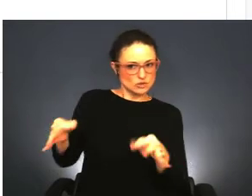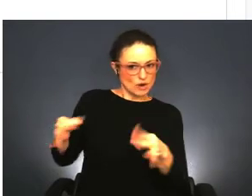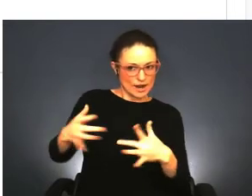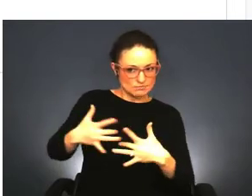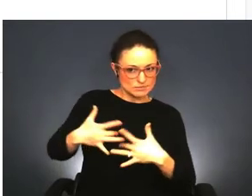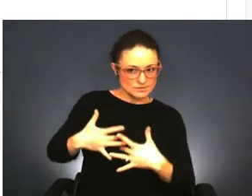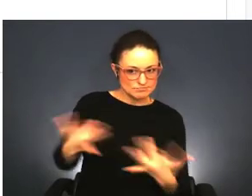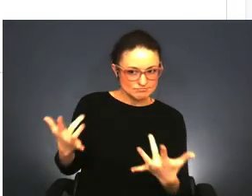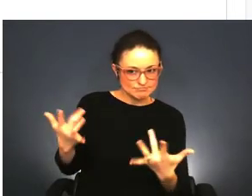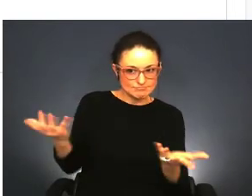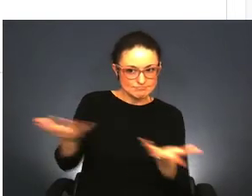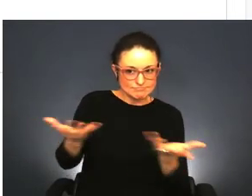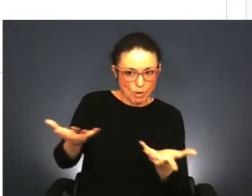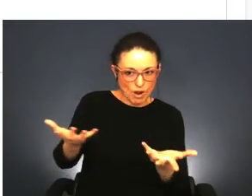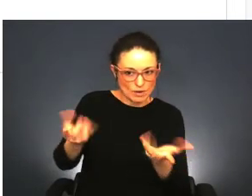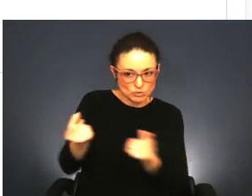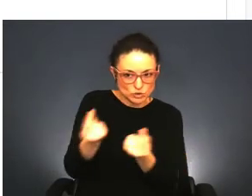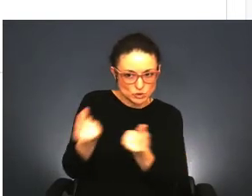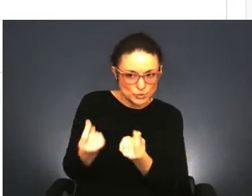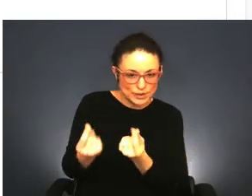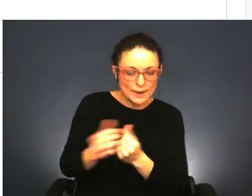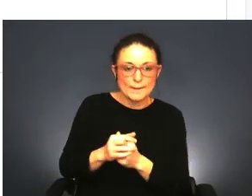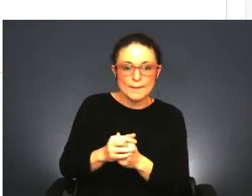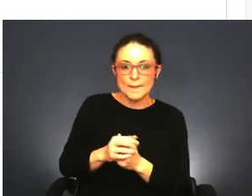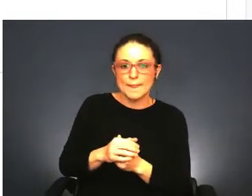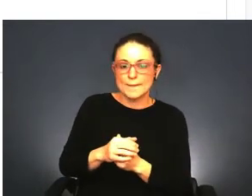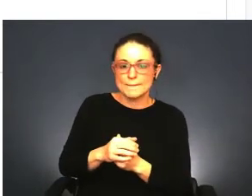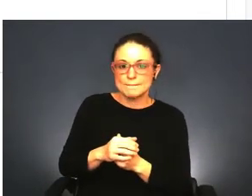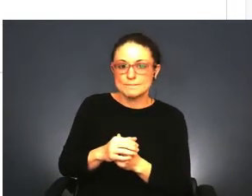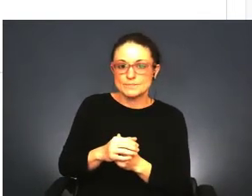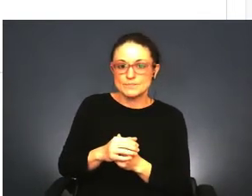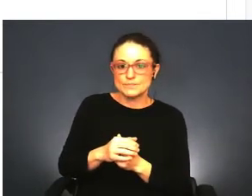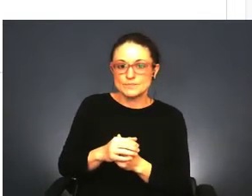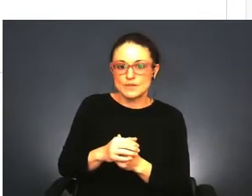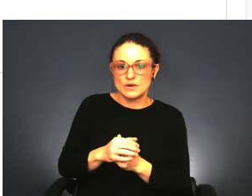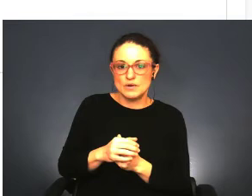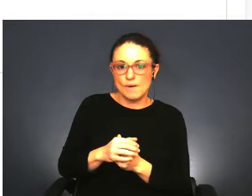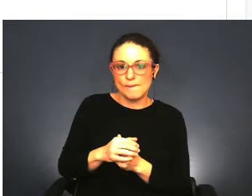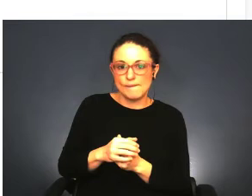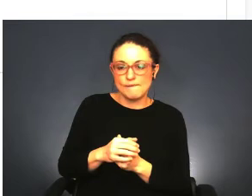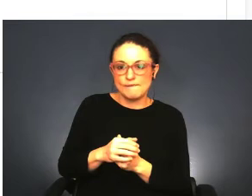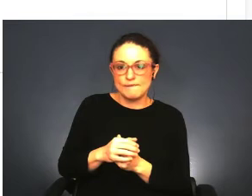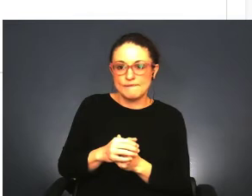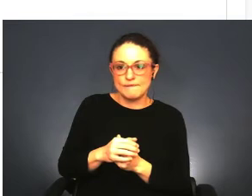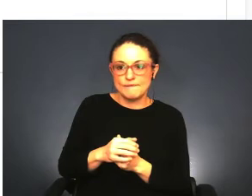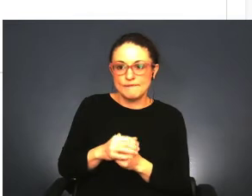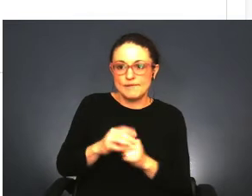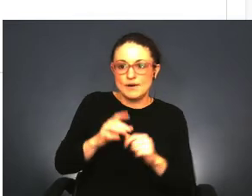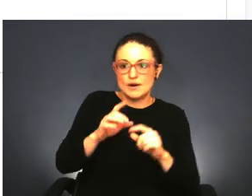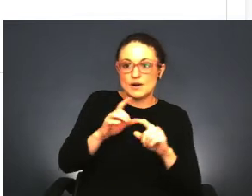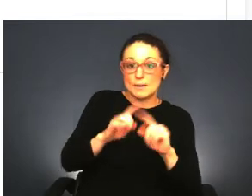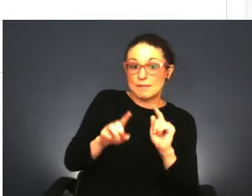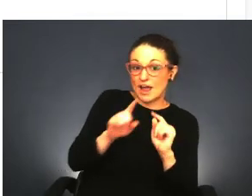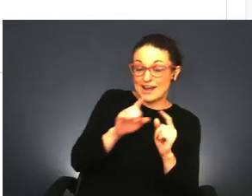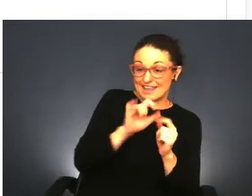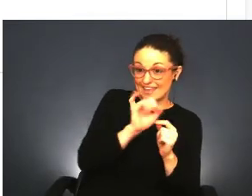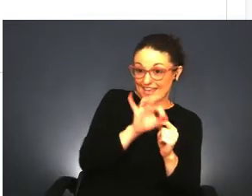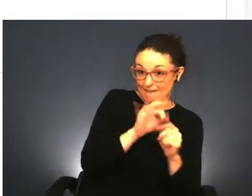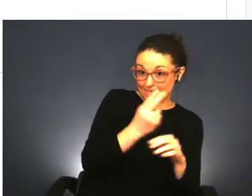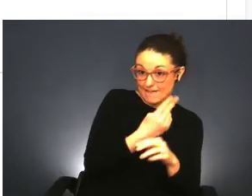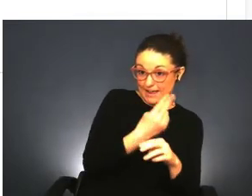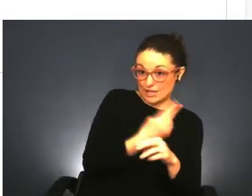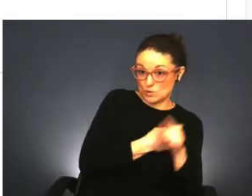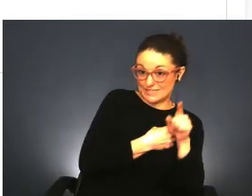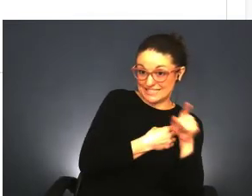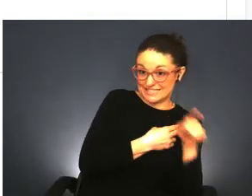here. If I were to take this set of assignments and copy them into a new course, I could